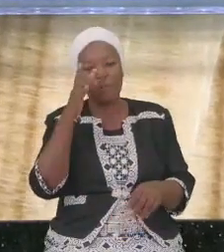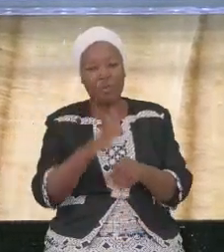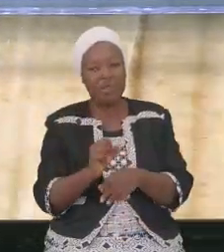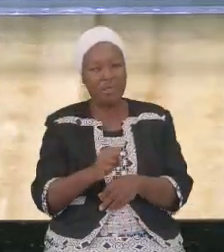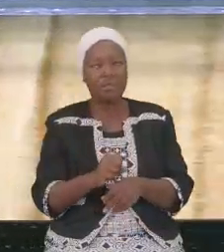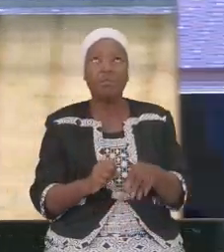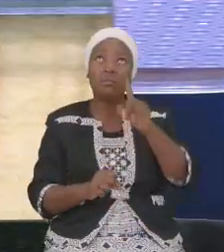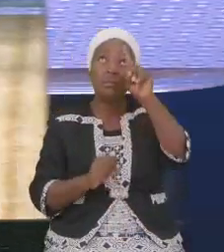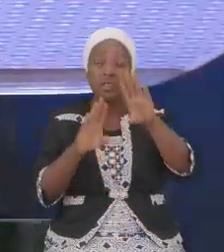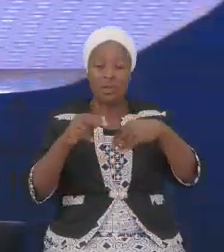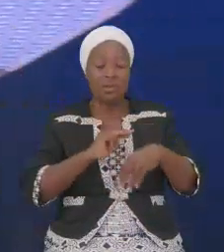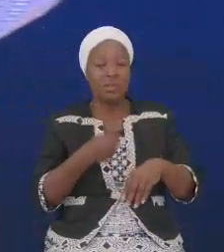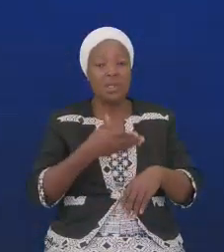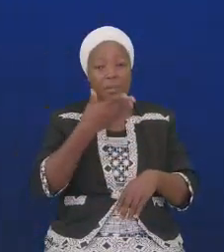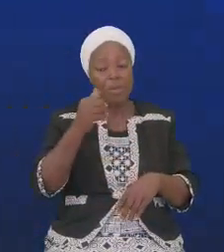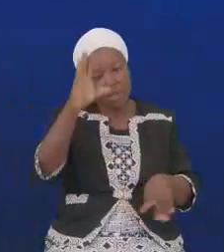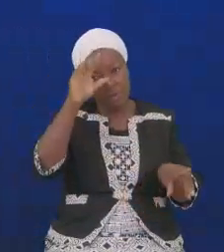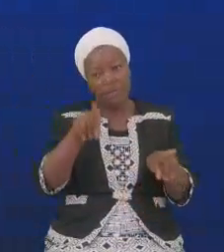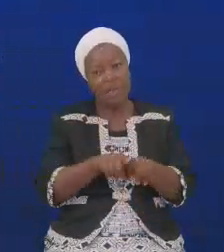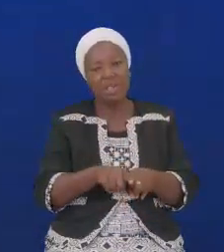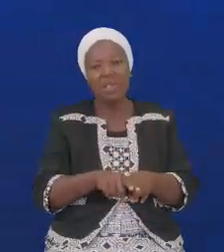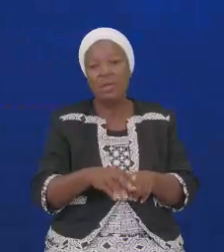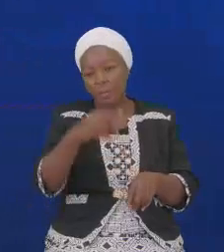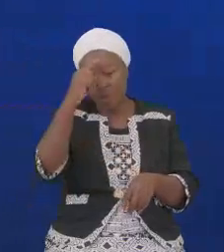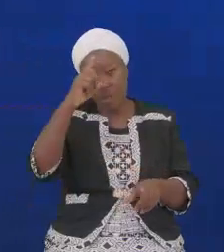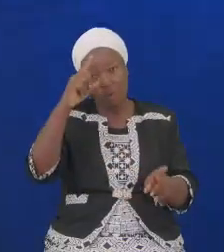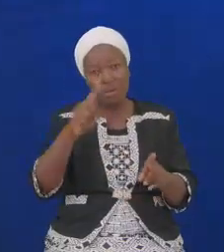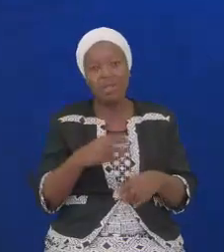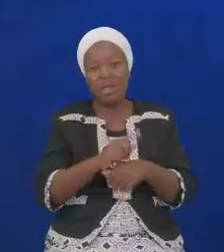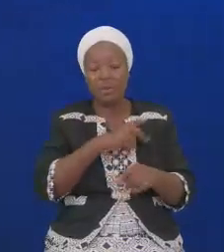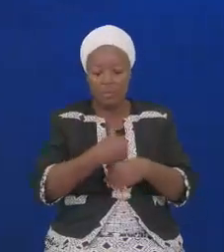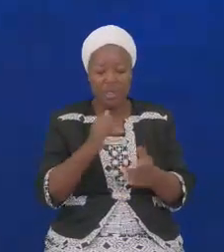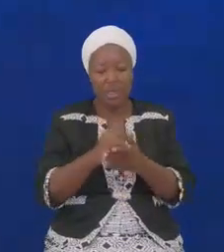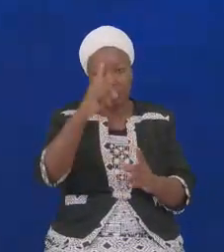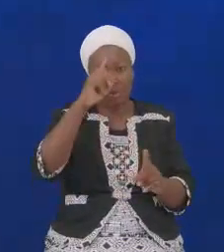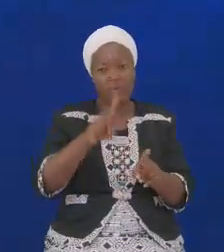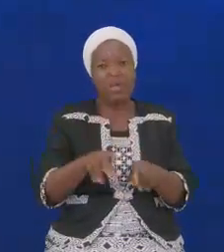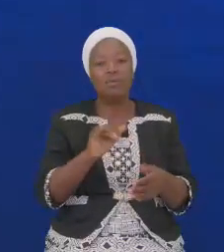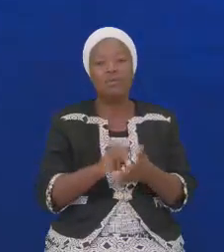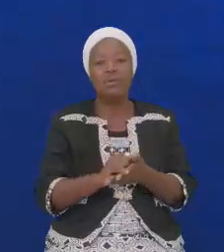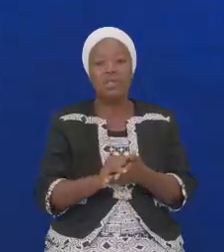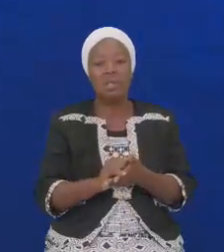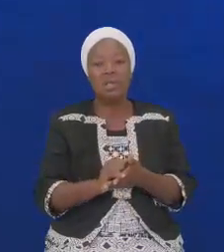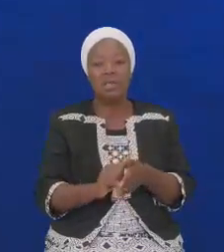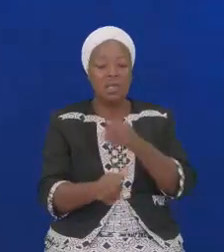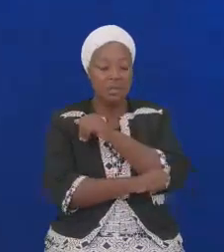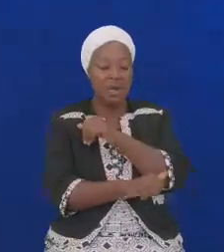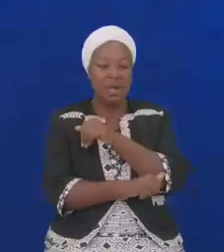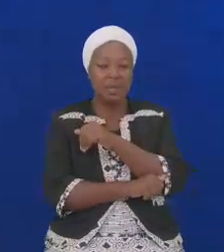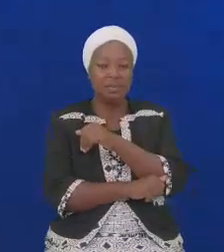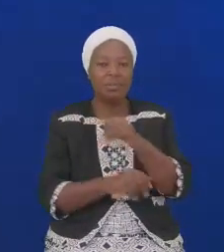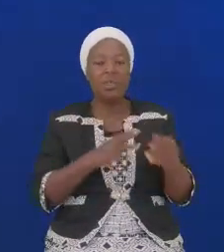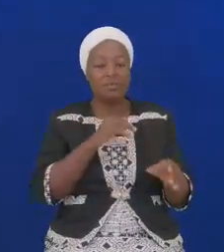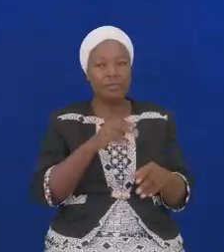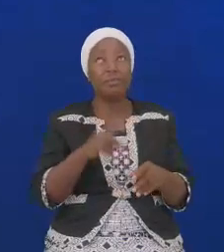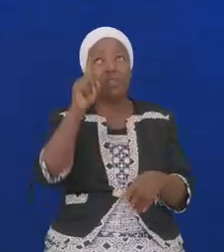gives us the better covenant. The Lord made covenant with Abraham. And when he made the covenant with Abraham, he